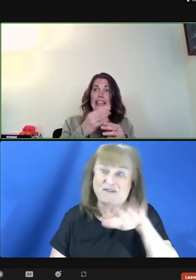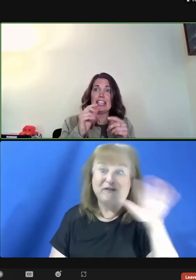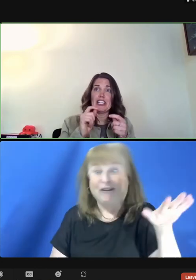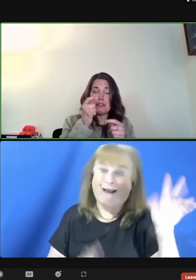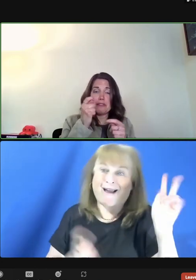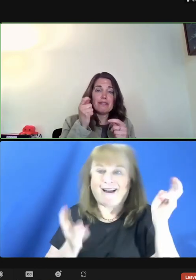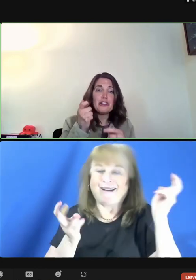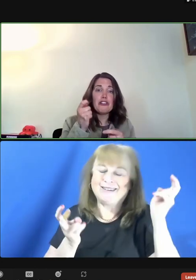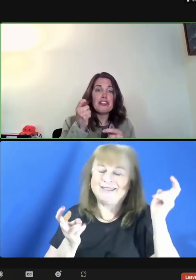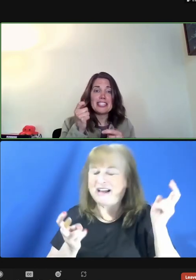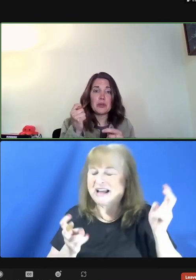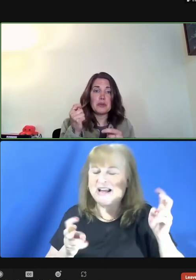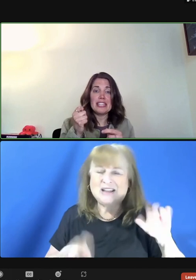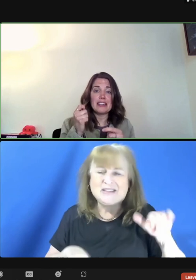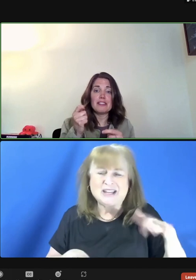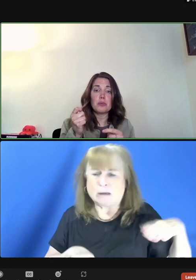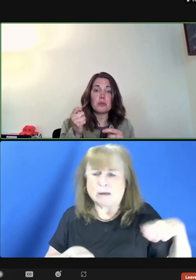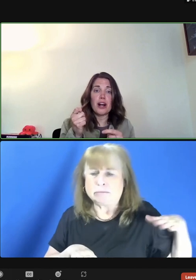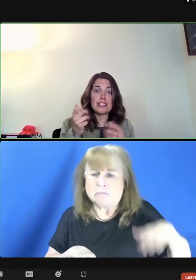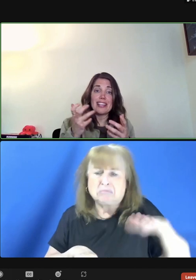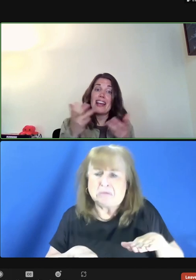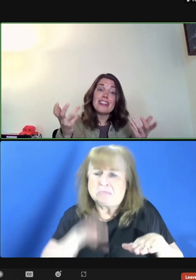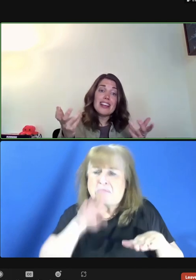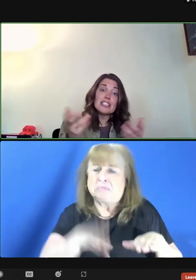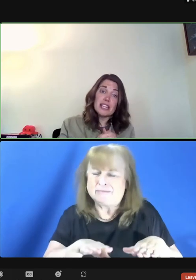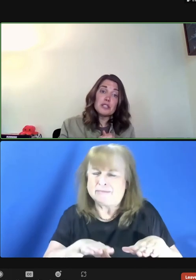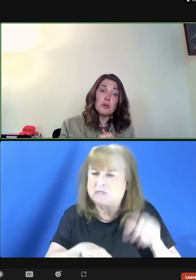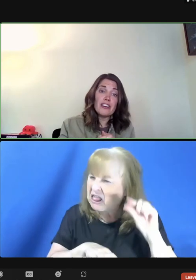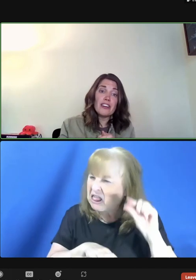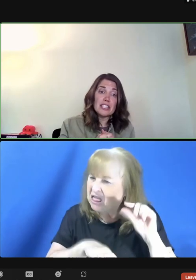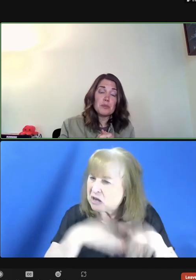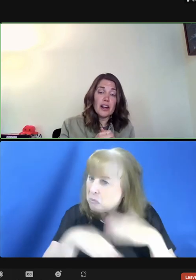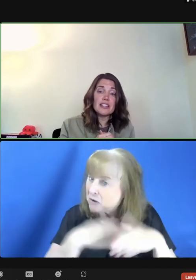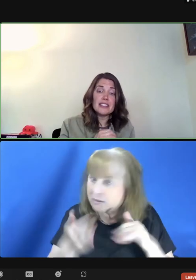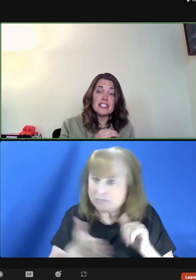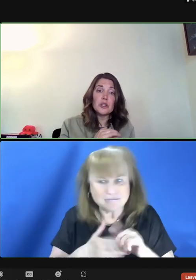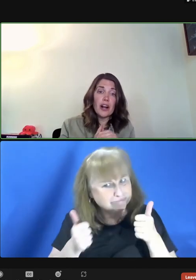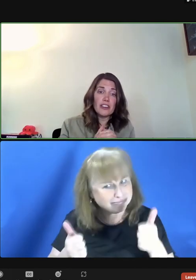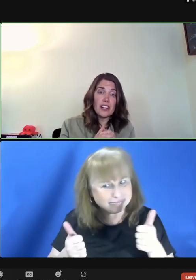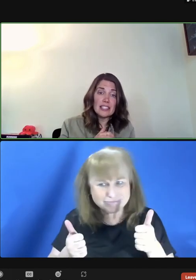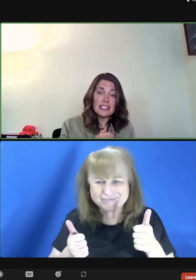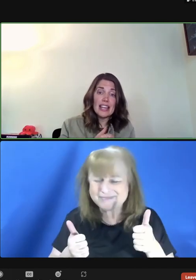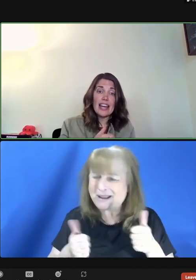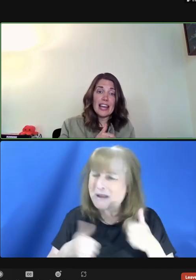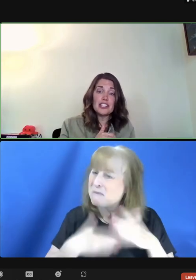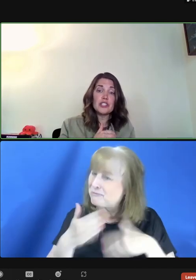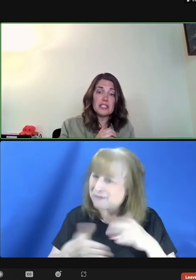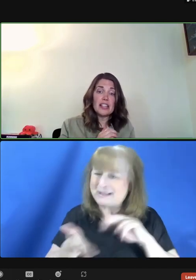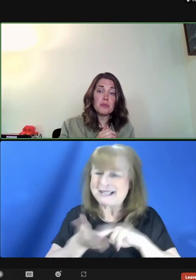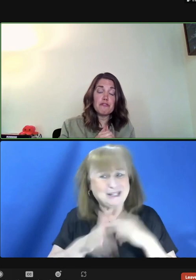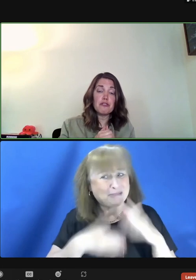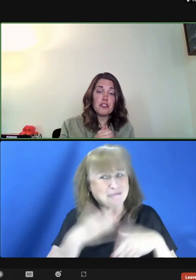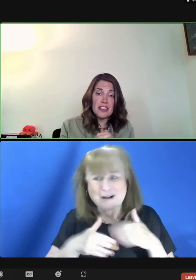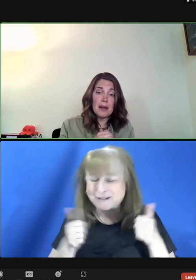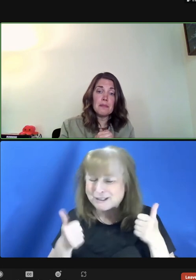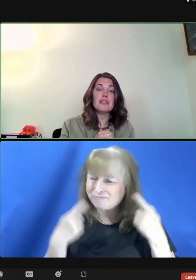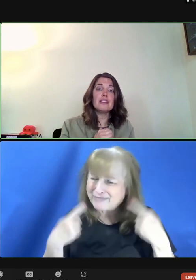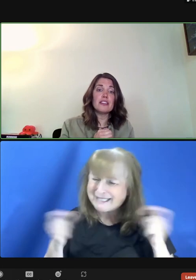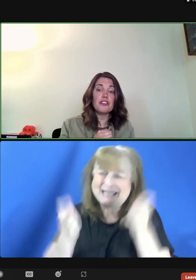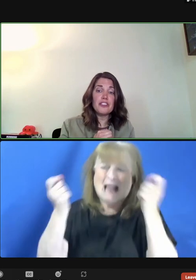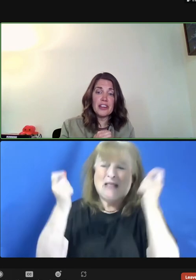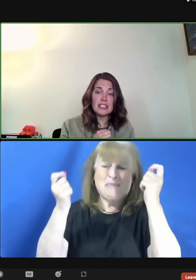or we've done, we have little things that we've seen of little progress. That's progress. Progress is still progress. And so celebrate